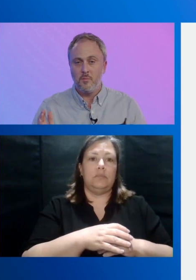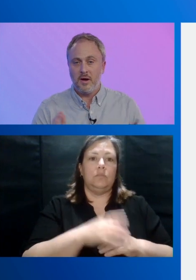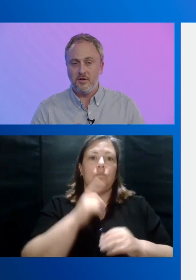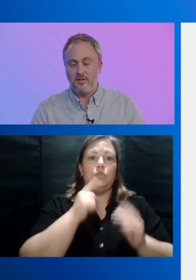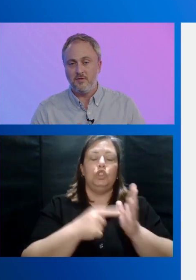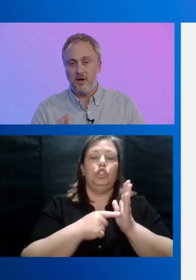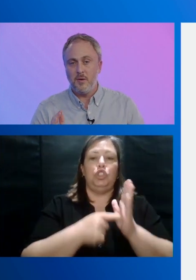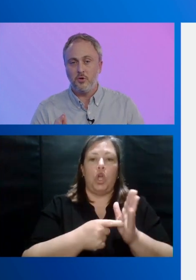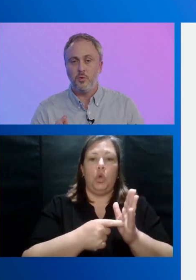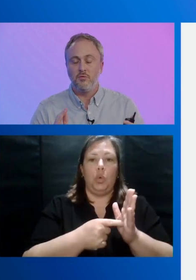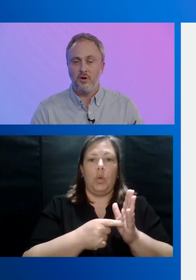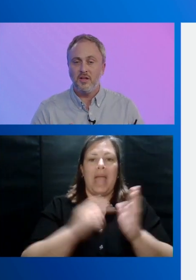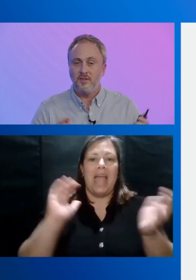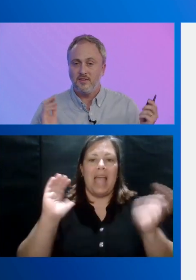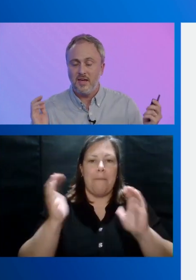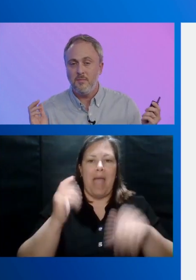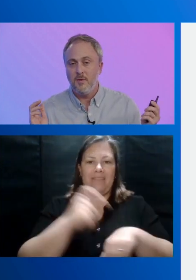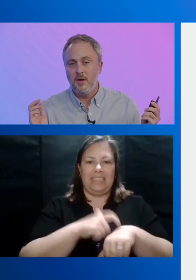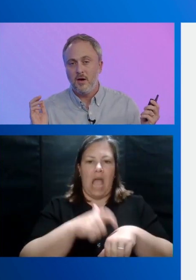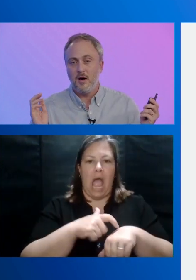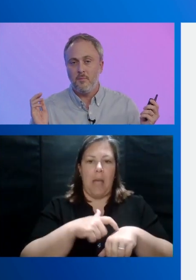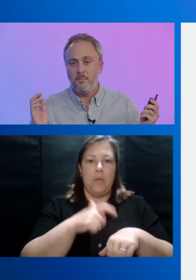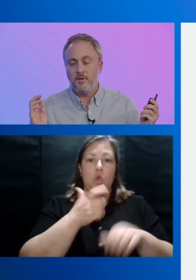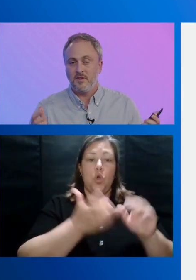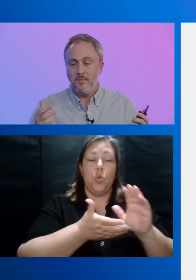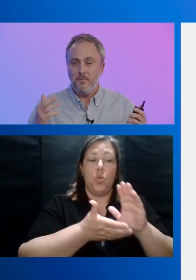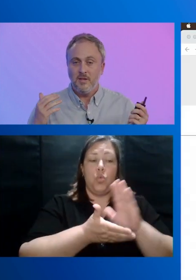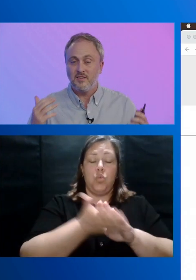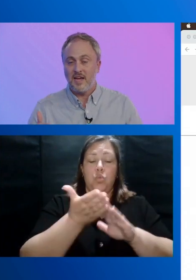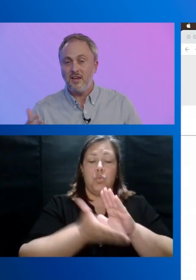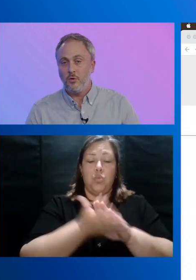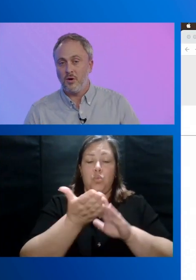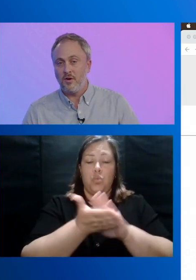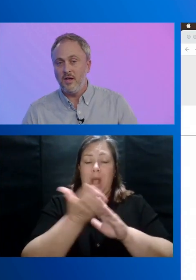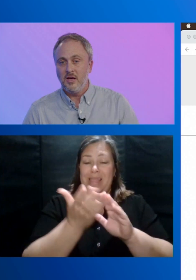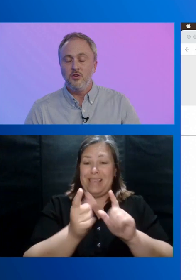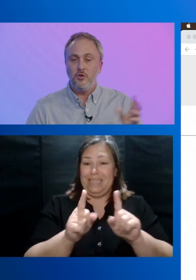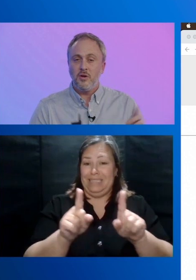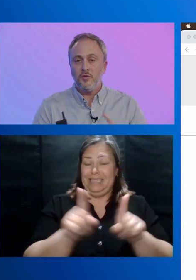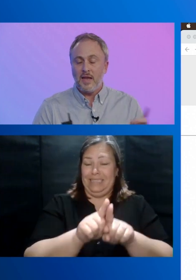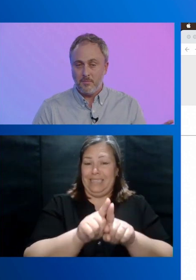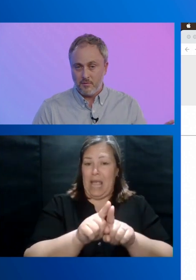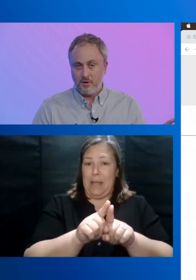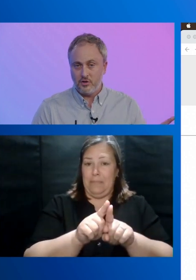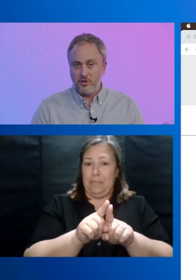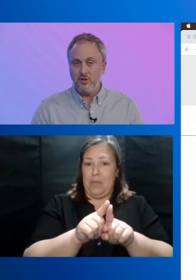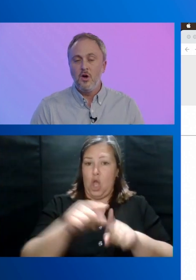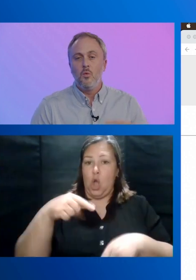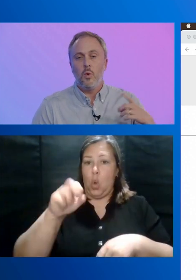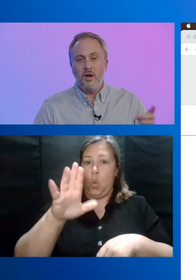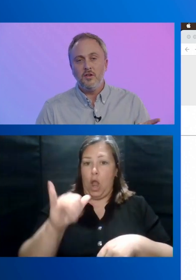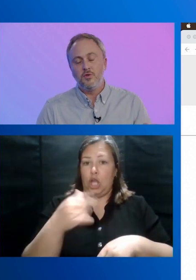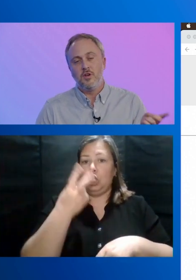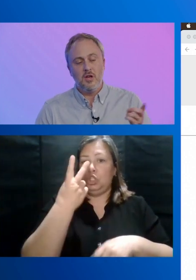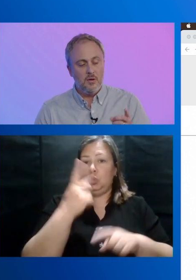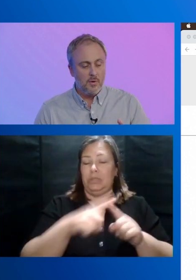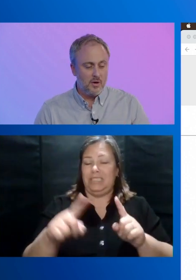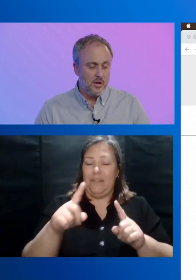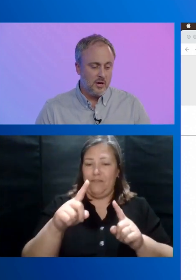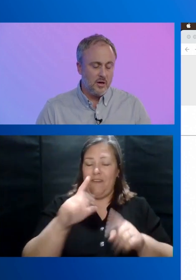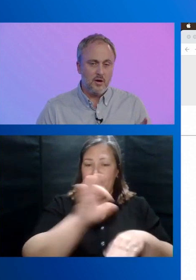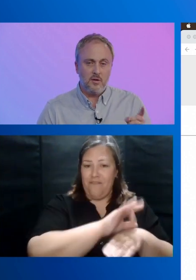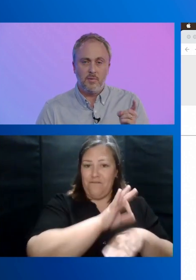the comparative time between running the same scan query two different Lambda functions. One is